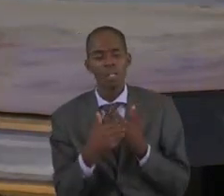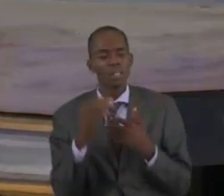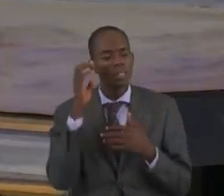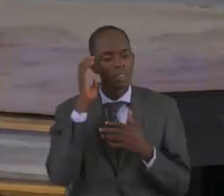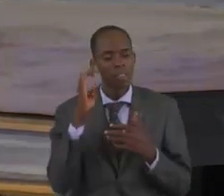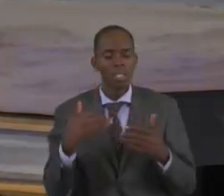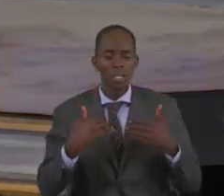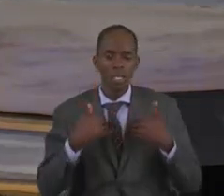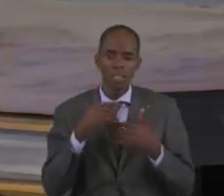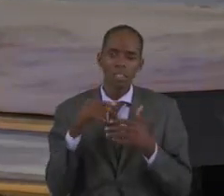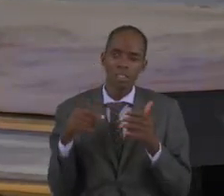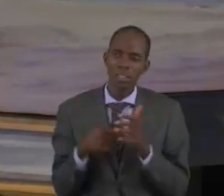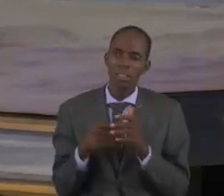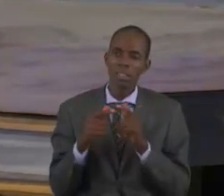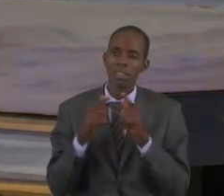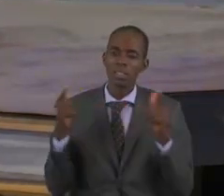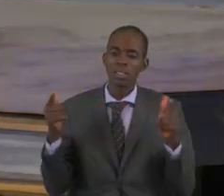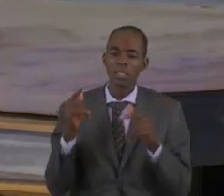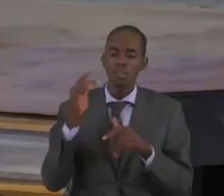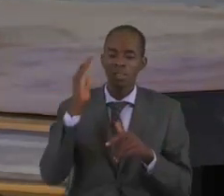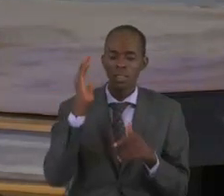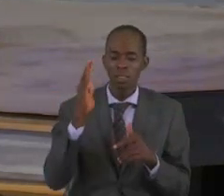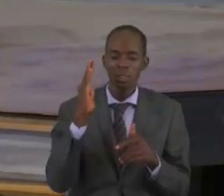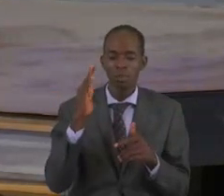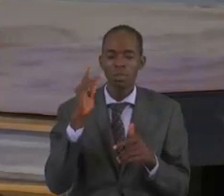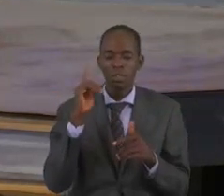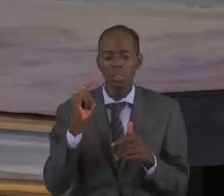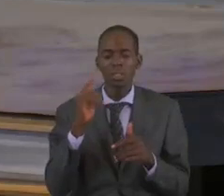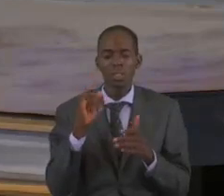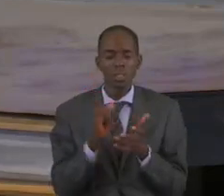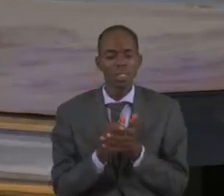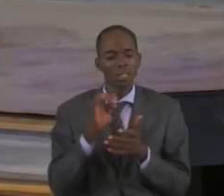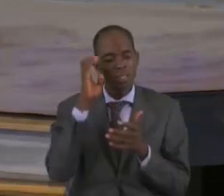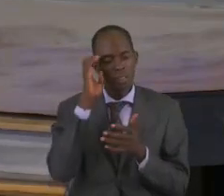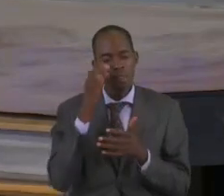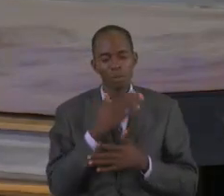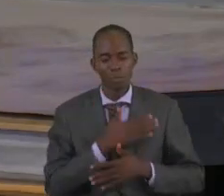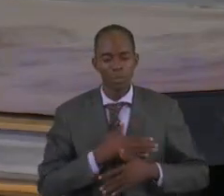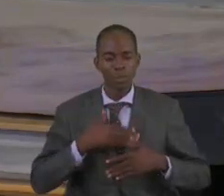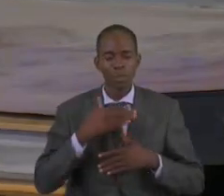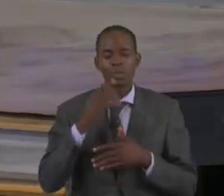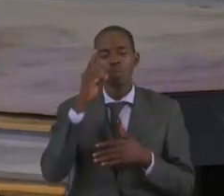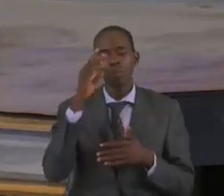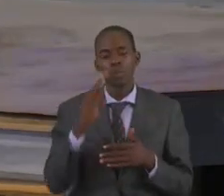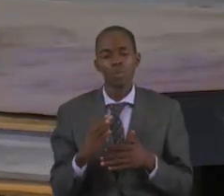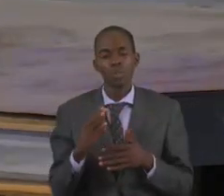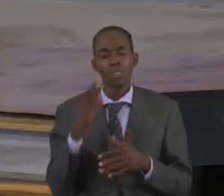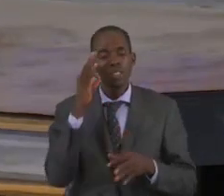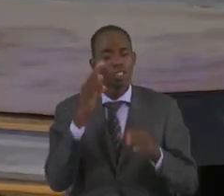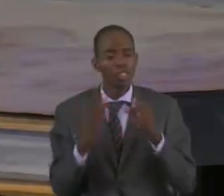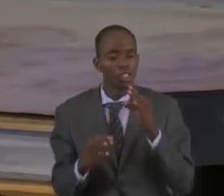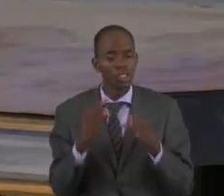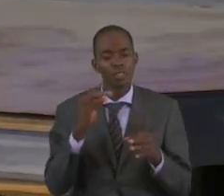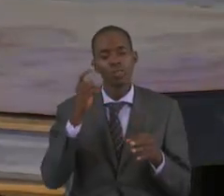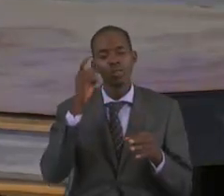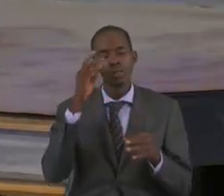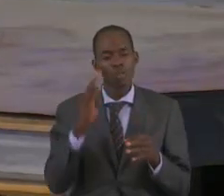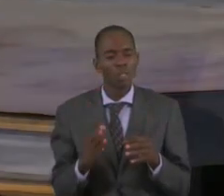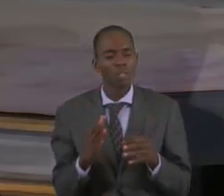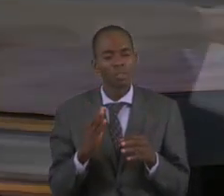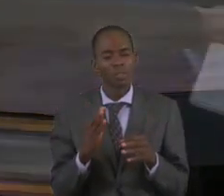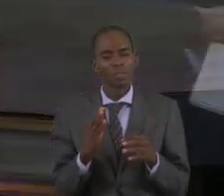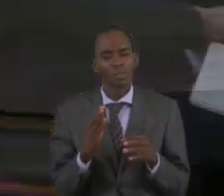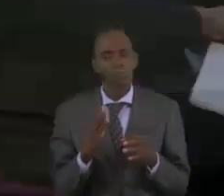this testimony that he pleased God. If God could have such testimony concerning